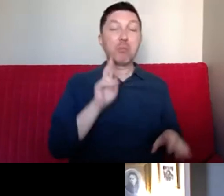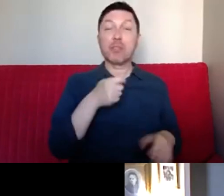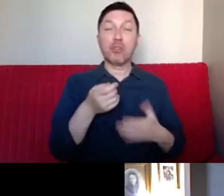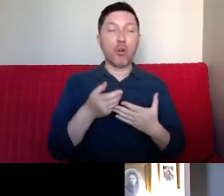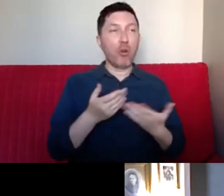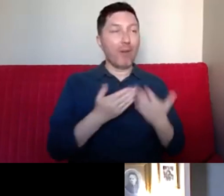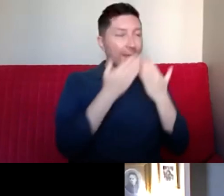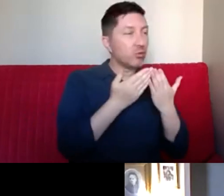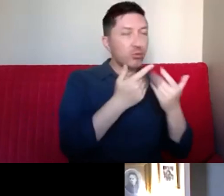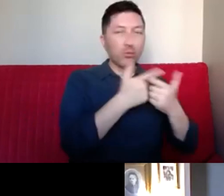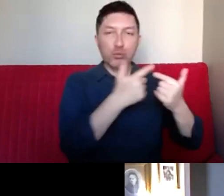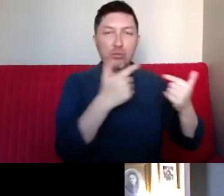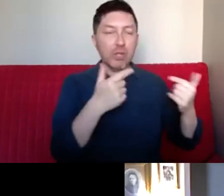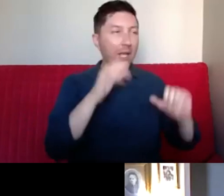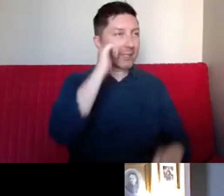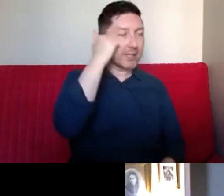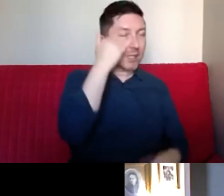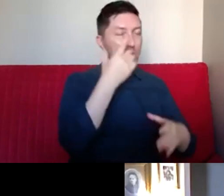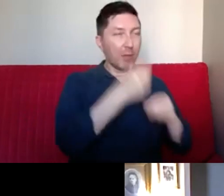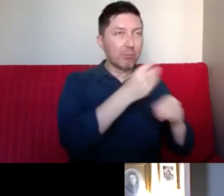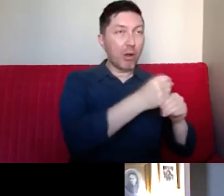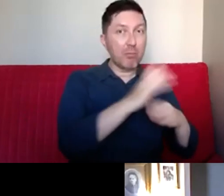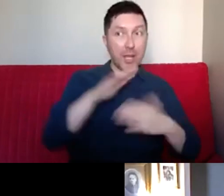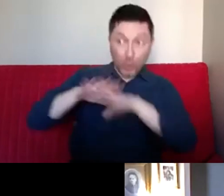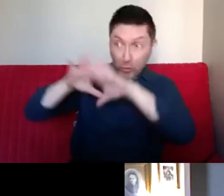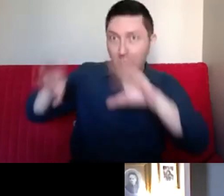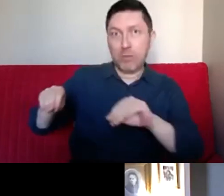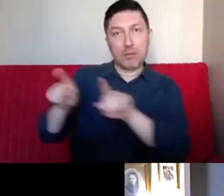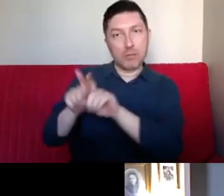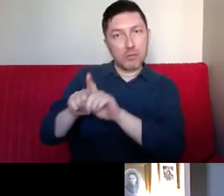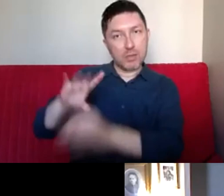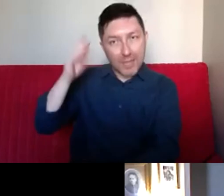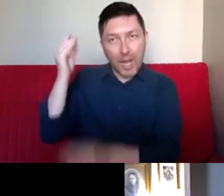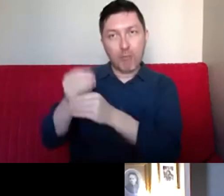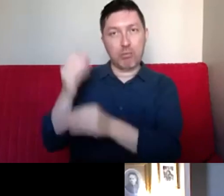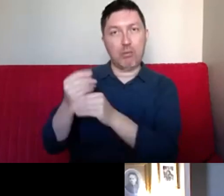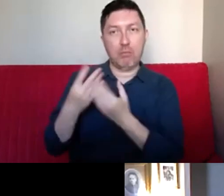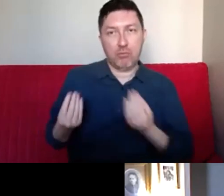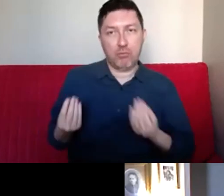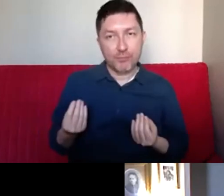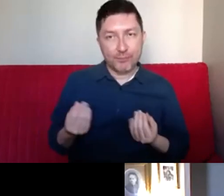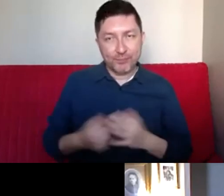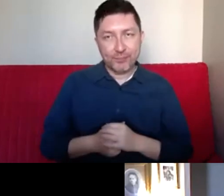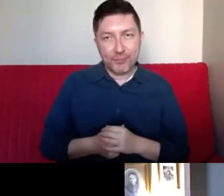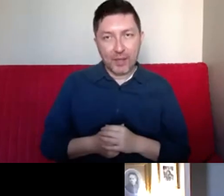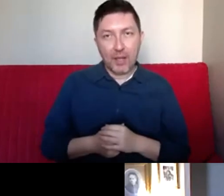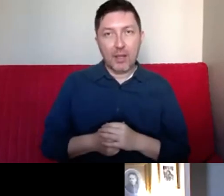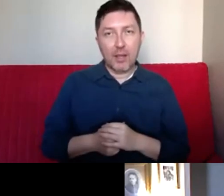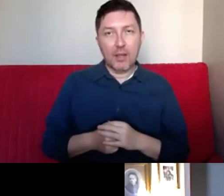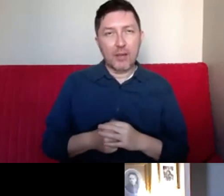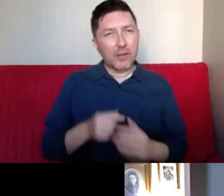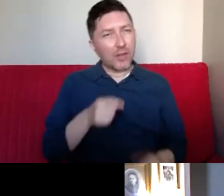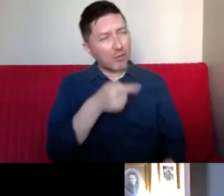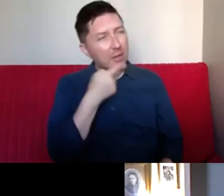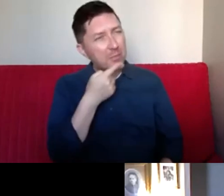you. When you speak about telling stories, you mean good practices. We have to, yeah, exactly,